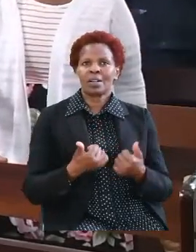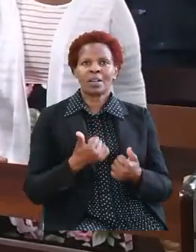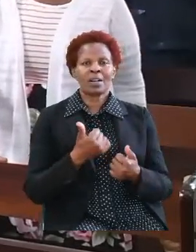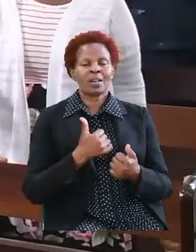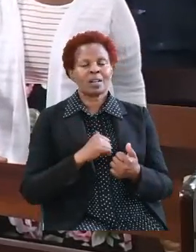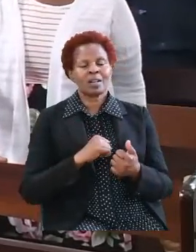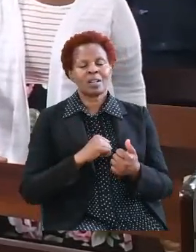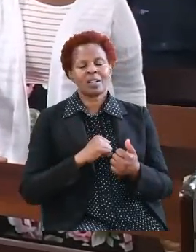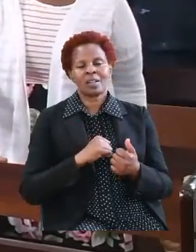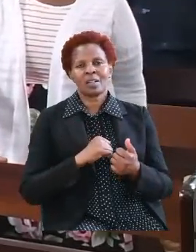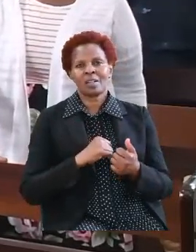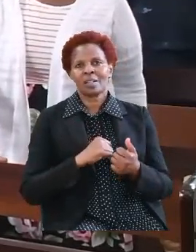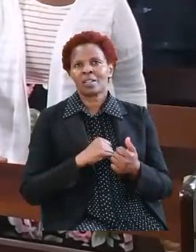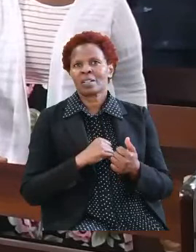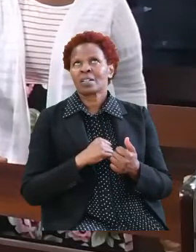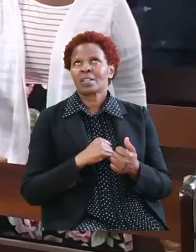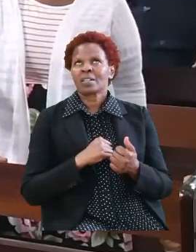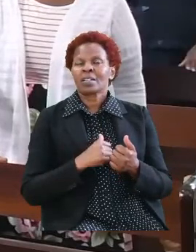sasa,